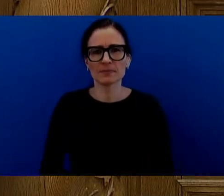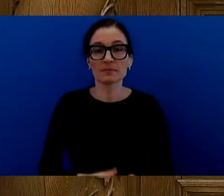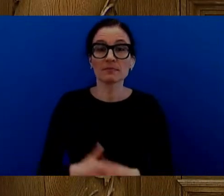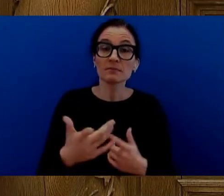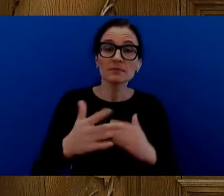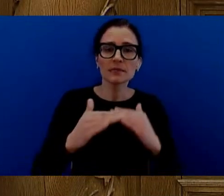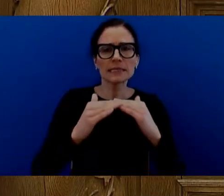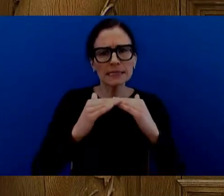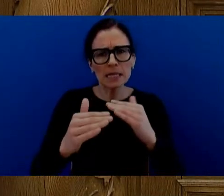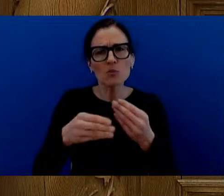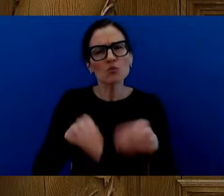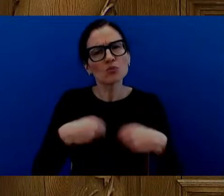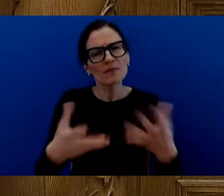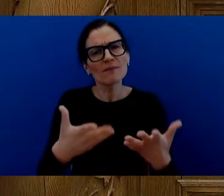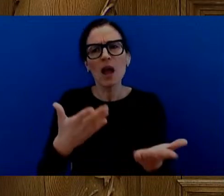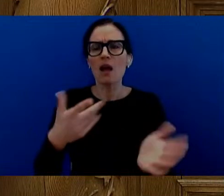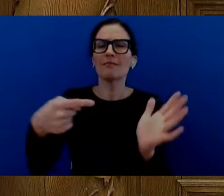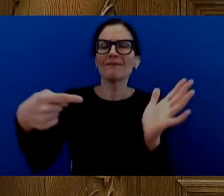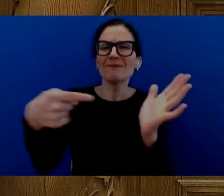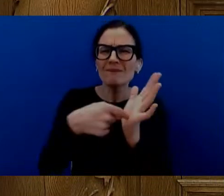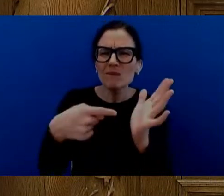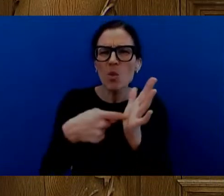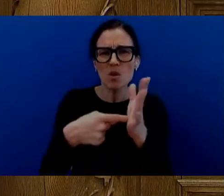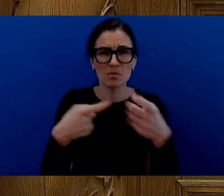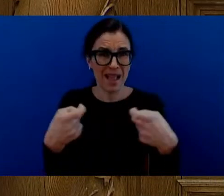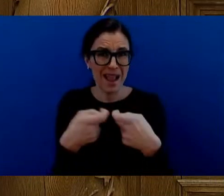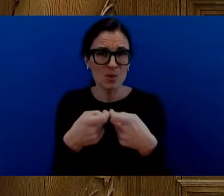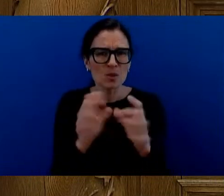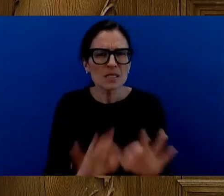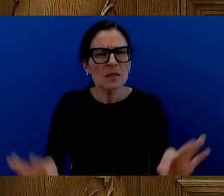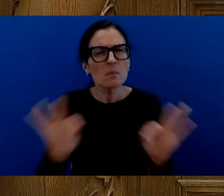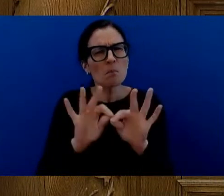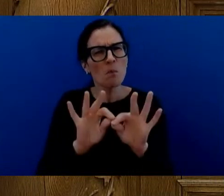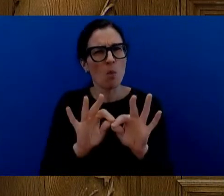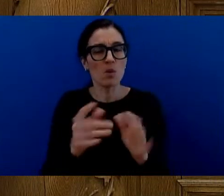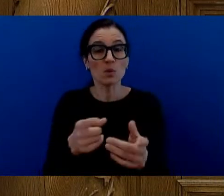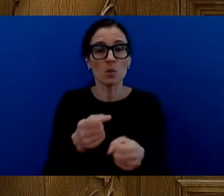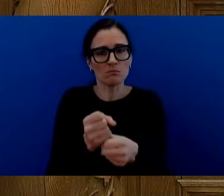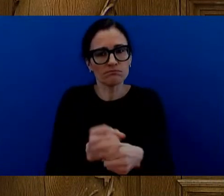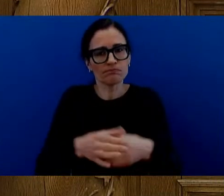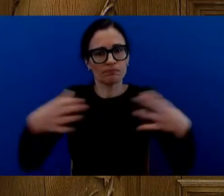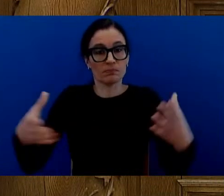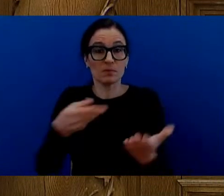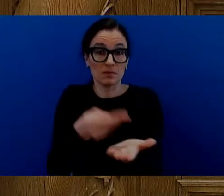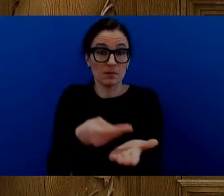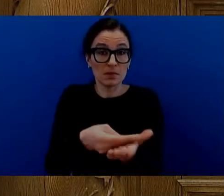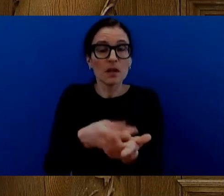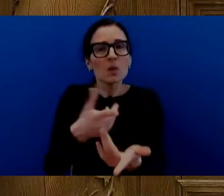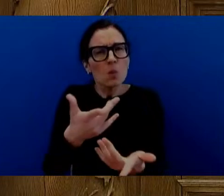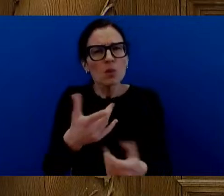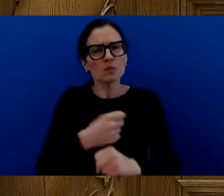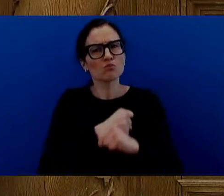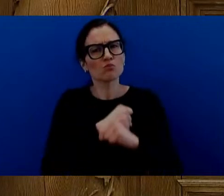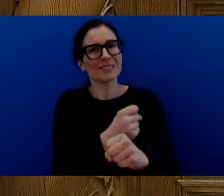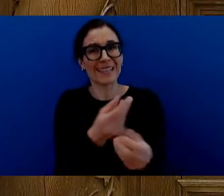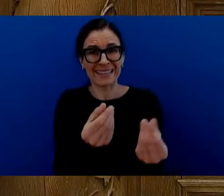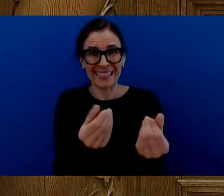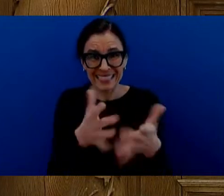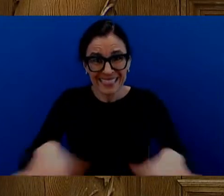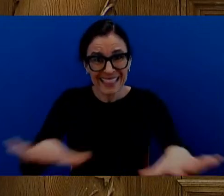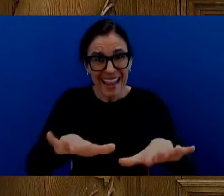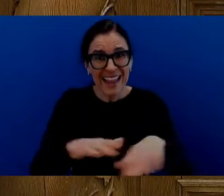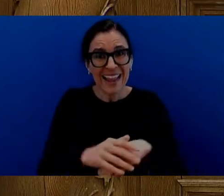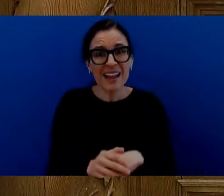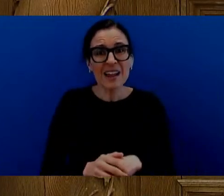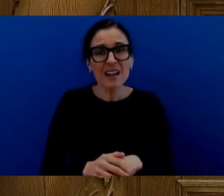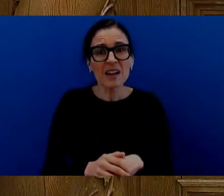Energy Regulator to act as the one window for permits necessary to support the North Coast transmission line,